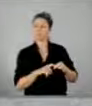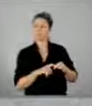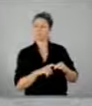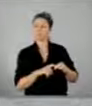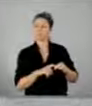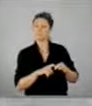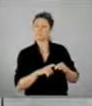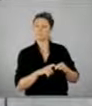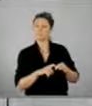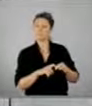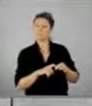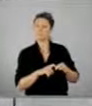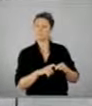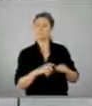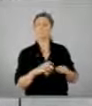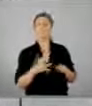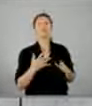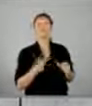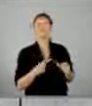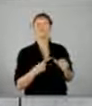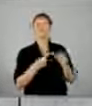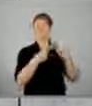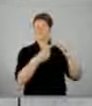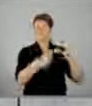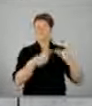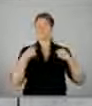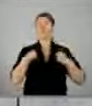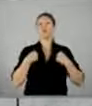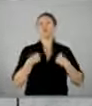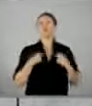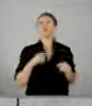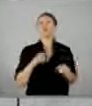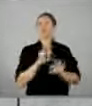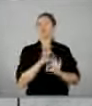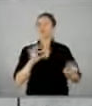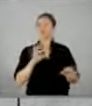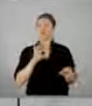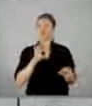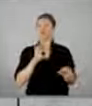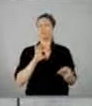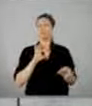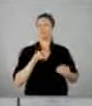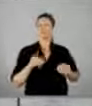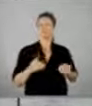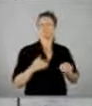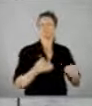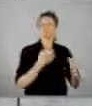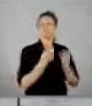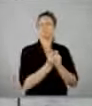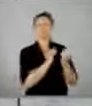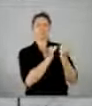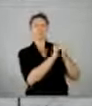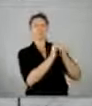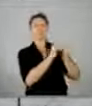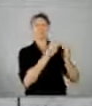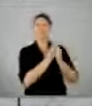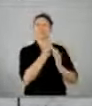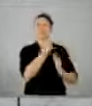proceed with that element of the package is because we've been engaged in good faith discussions with parties in the Senate. And